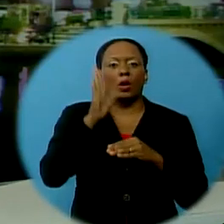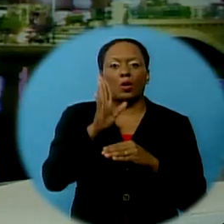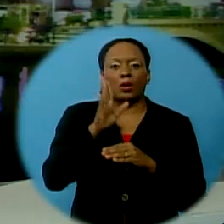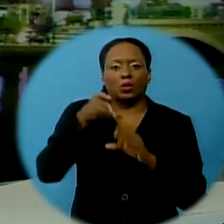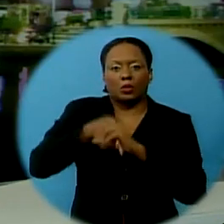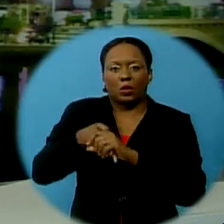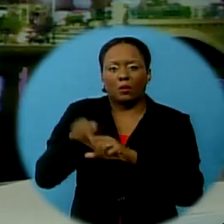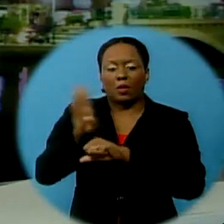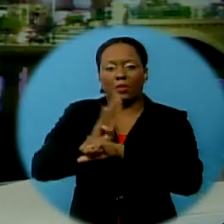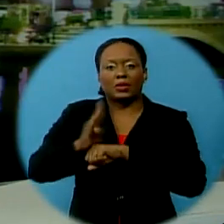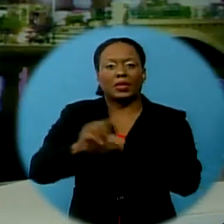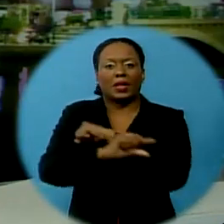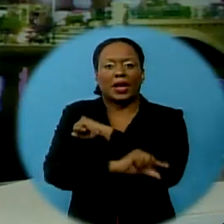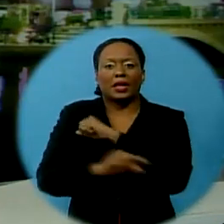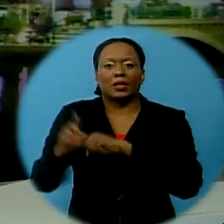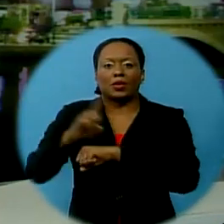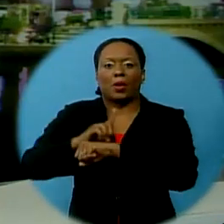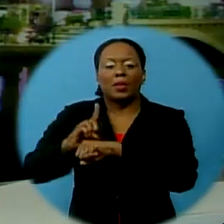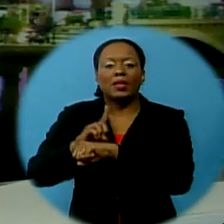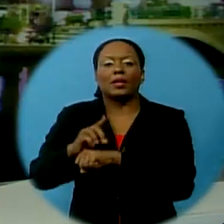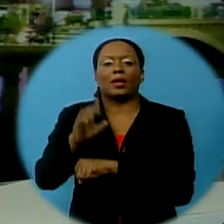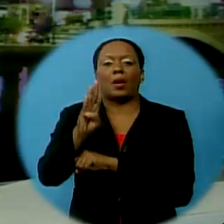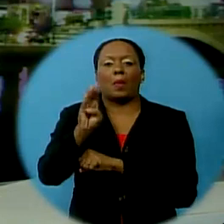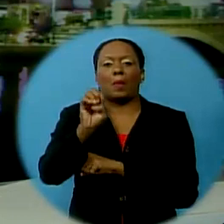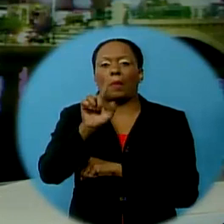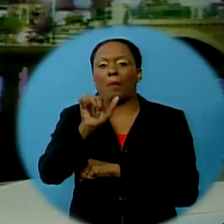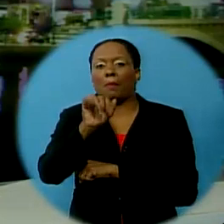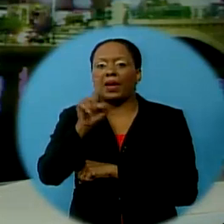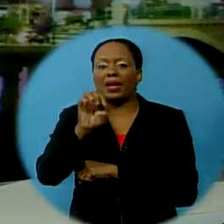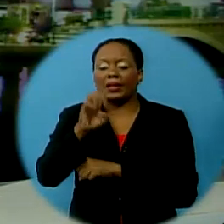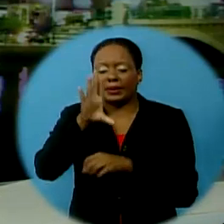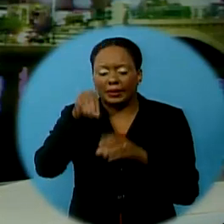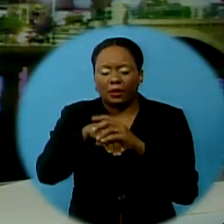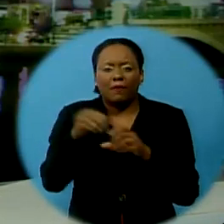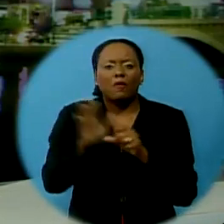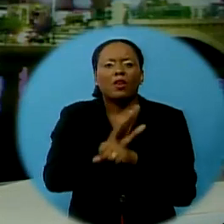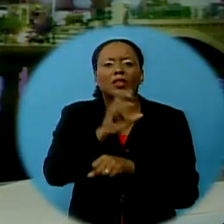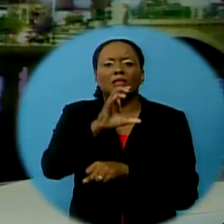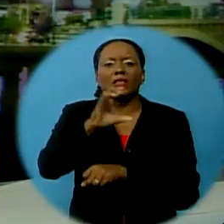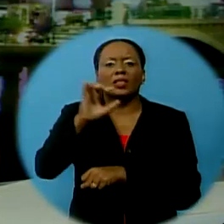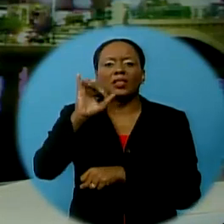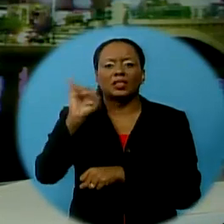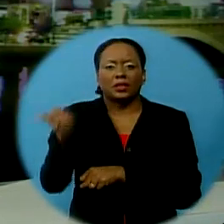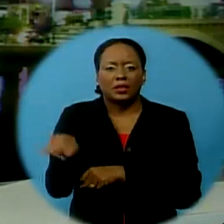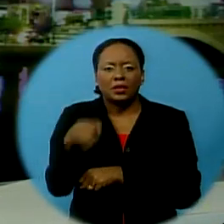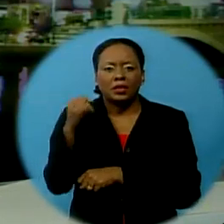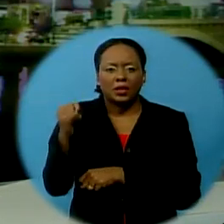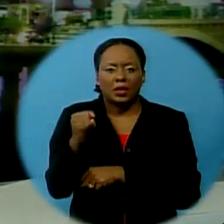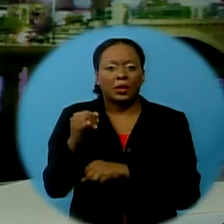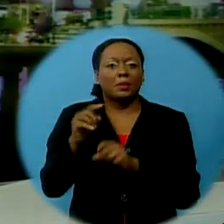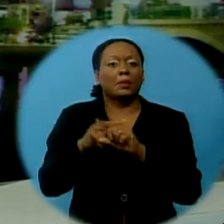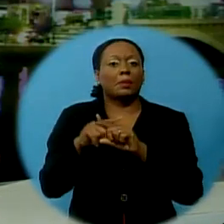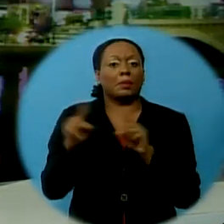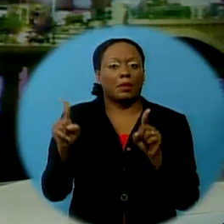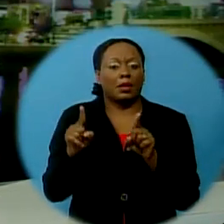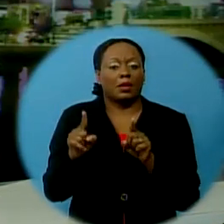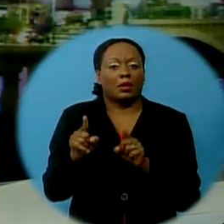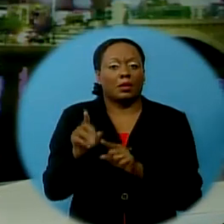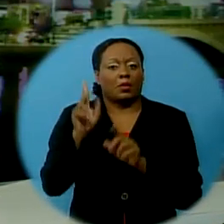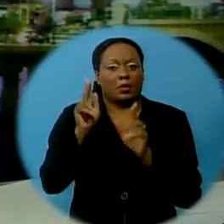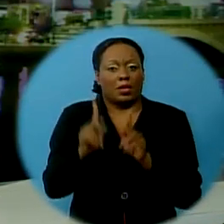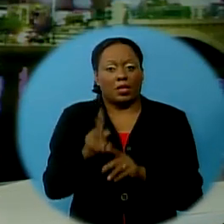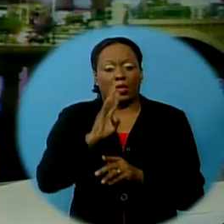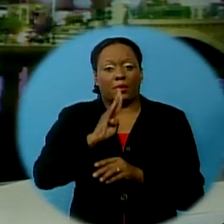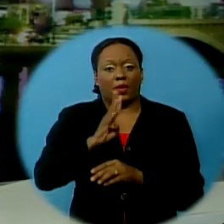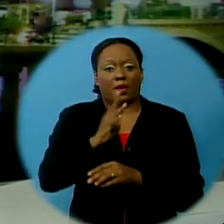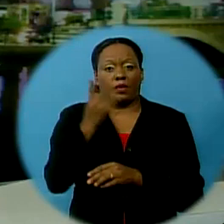and Dominica in becoming full members of the CCJ, replacing the London-based Privy Council as the island's final court. But Chuck,